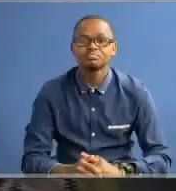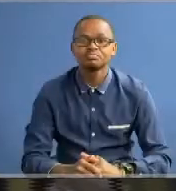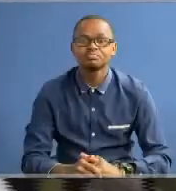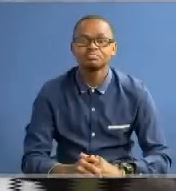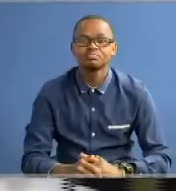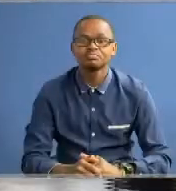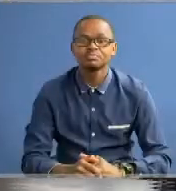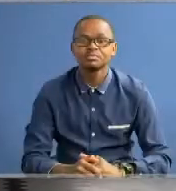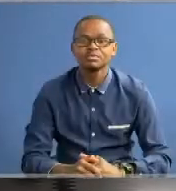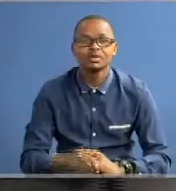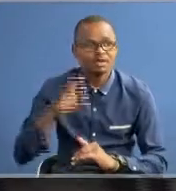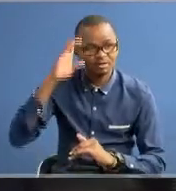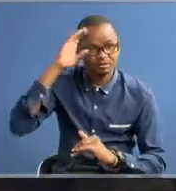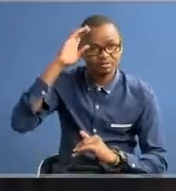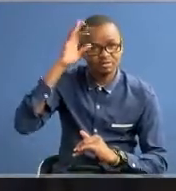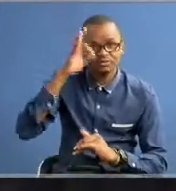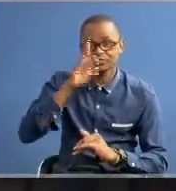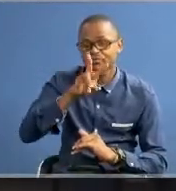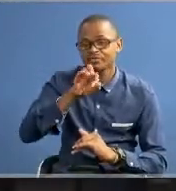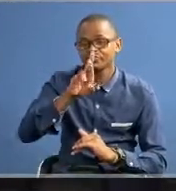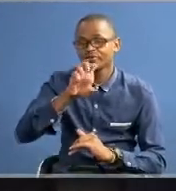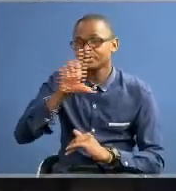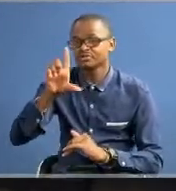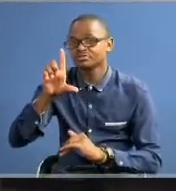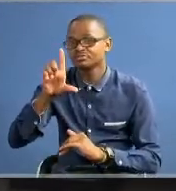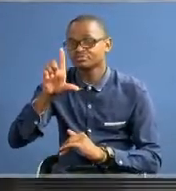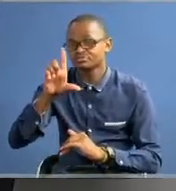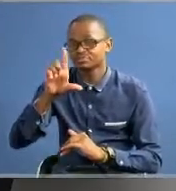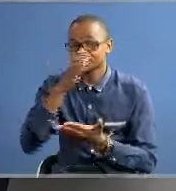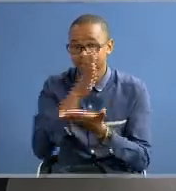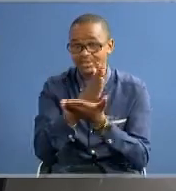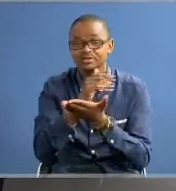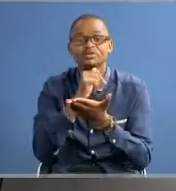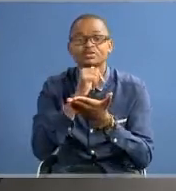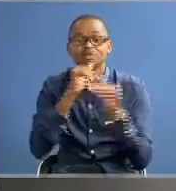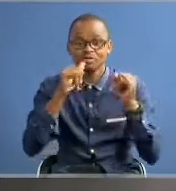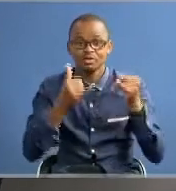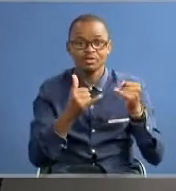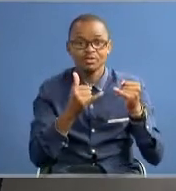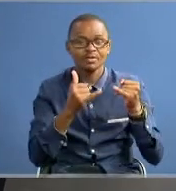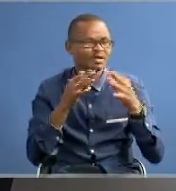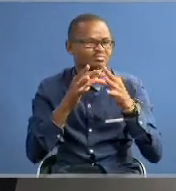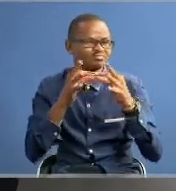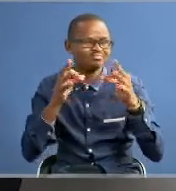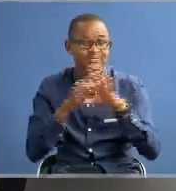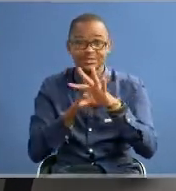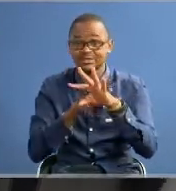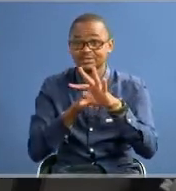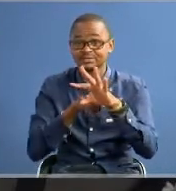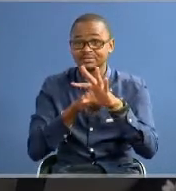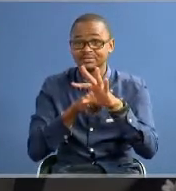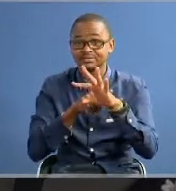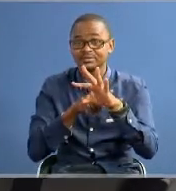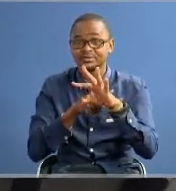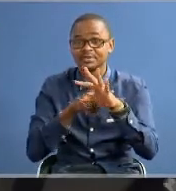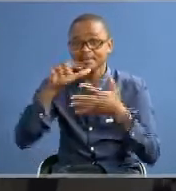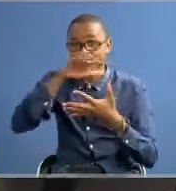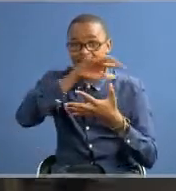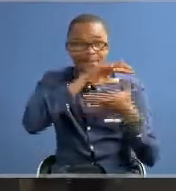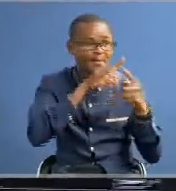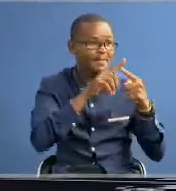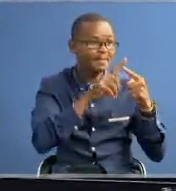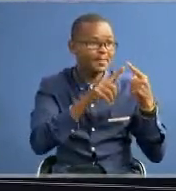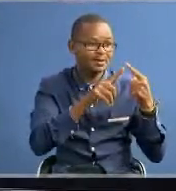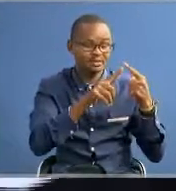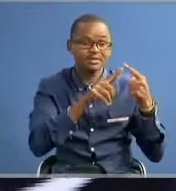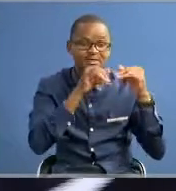The concept of virtual reality is not a new one. It has been around for quite a long time. Perhaps mixed reality will be the next big thing, but I